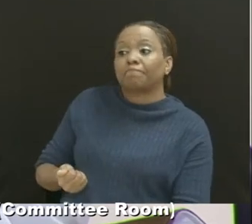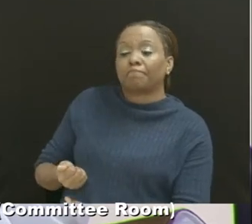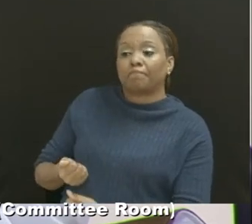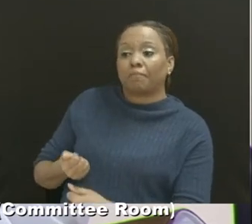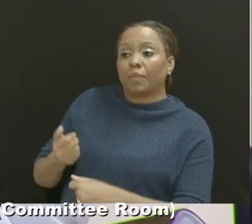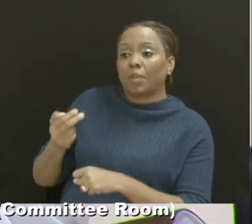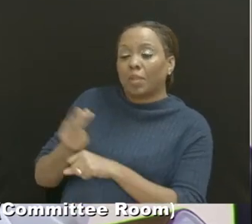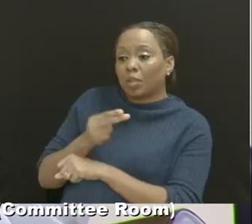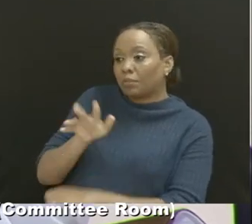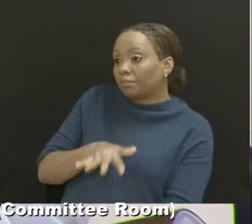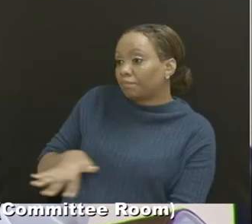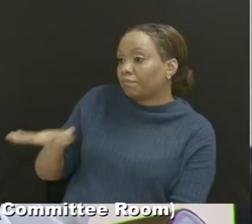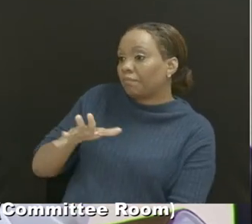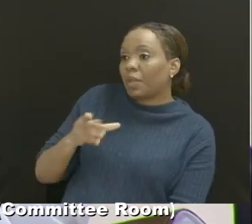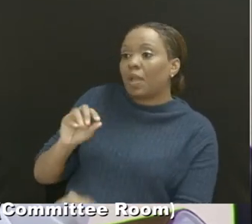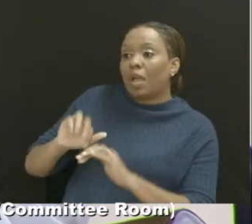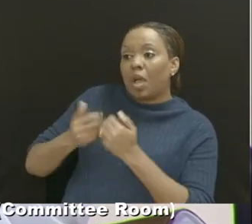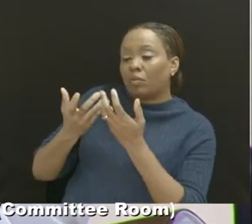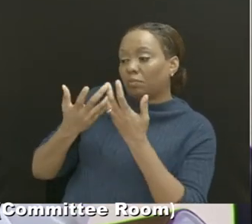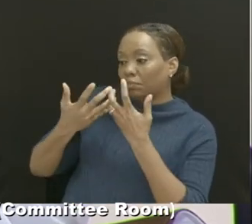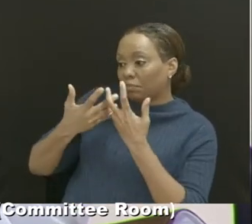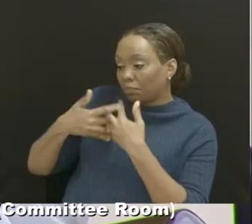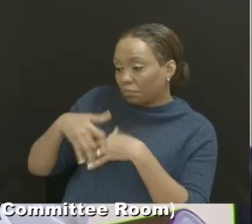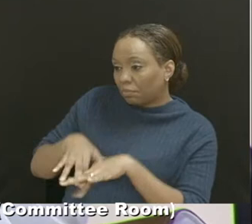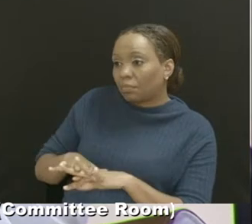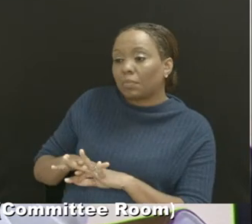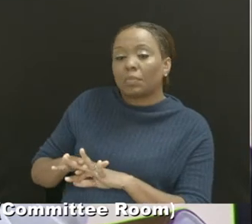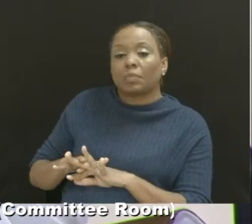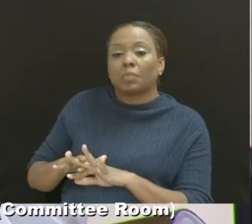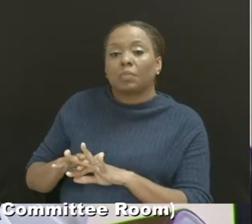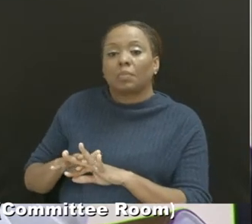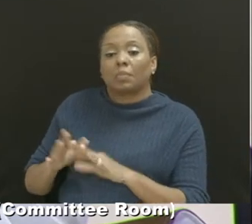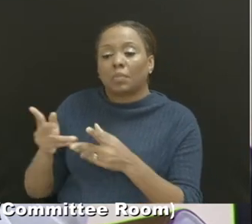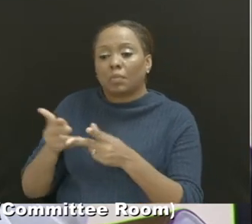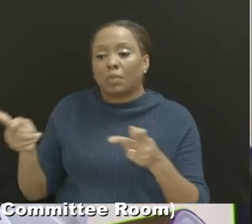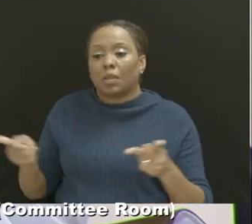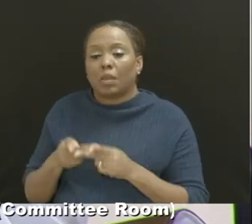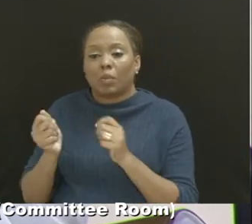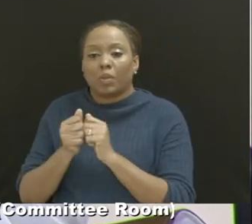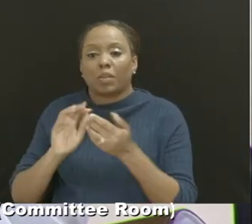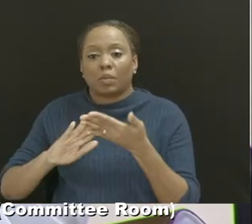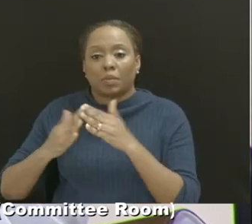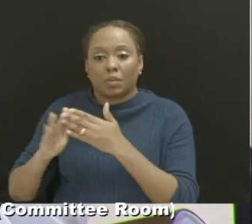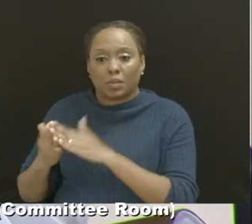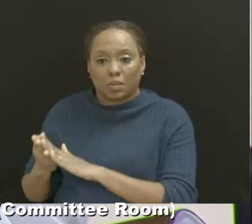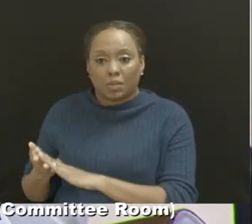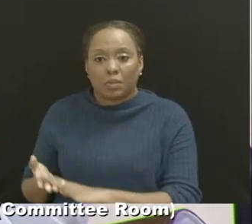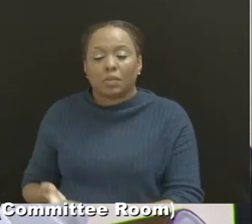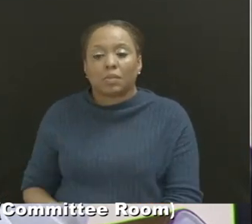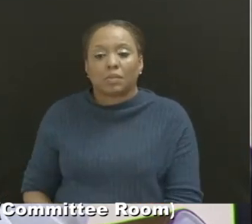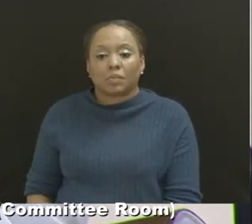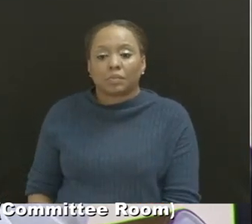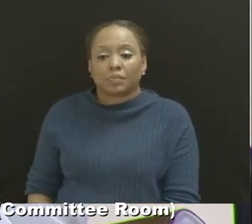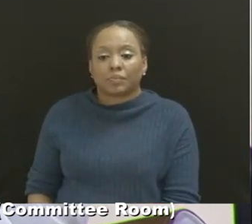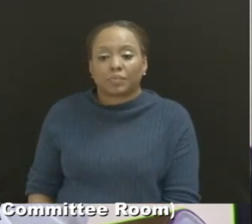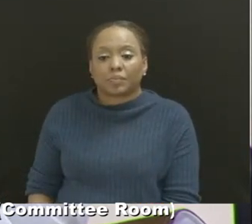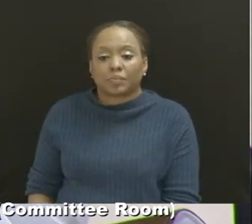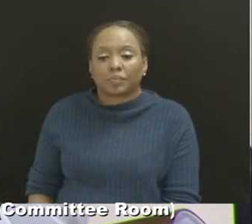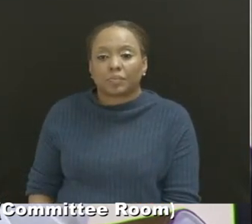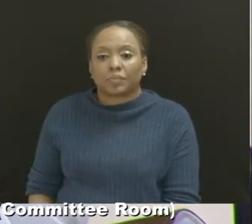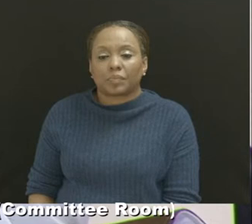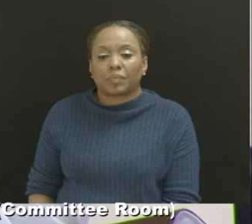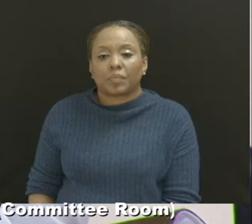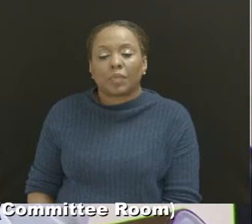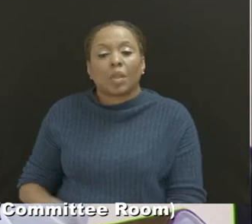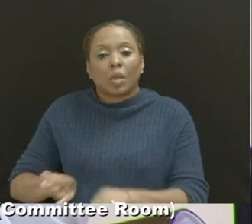and to reintegrate the property into the community. So those plans are very much in our in what we are doing. And even the soil